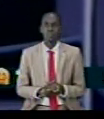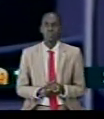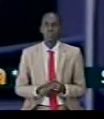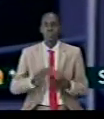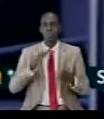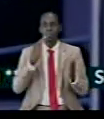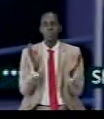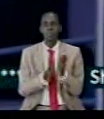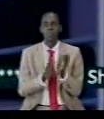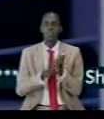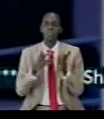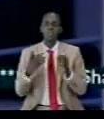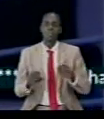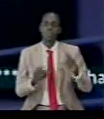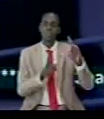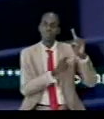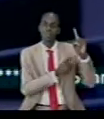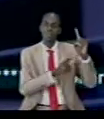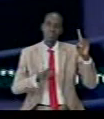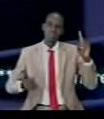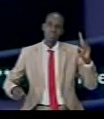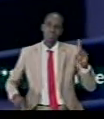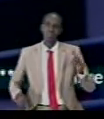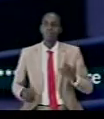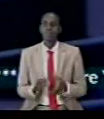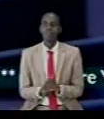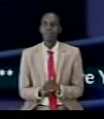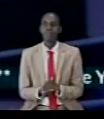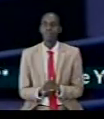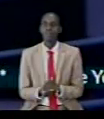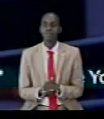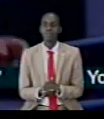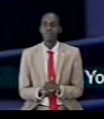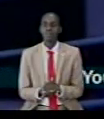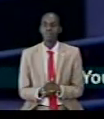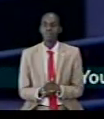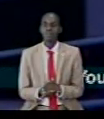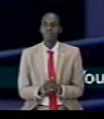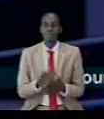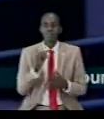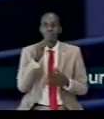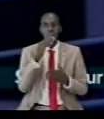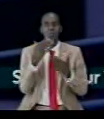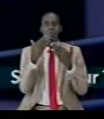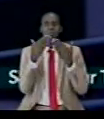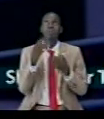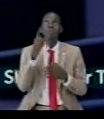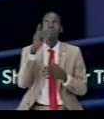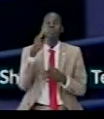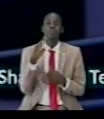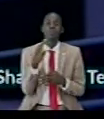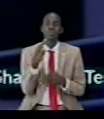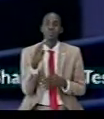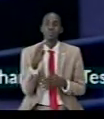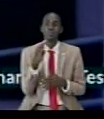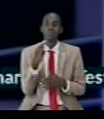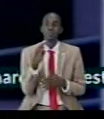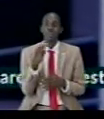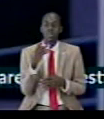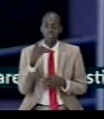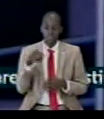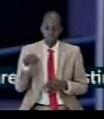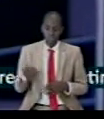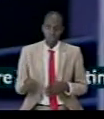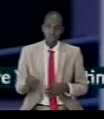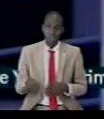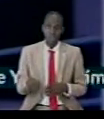Praise the Lord! Mo dupe lowo Olorun alaye. Ese yen tin dun mi